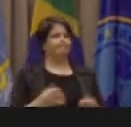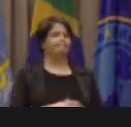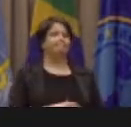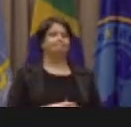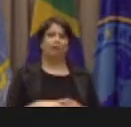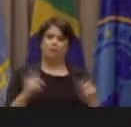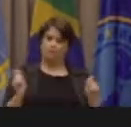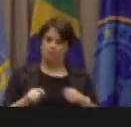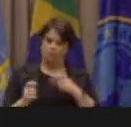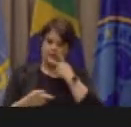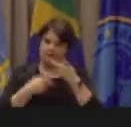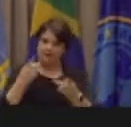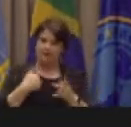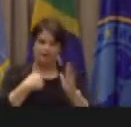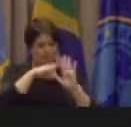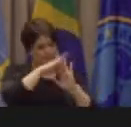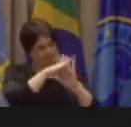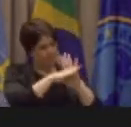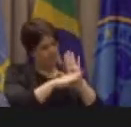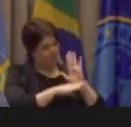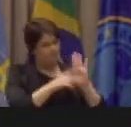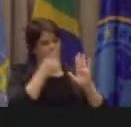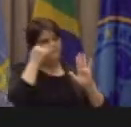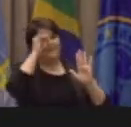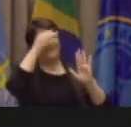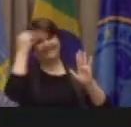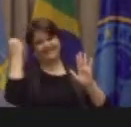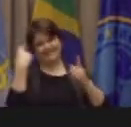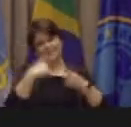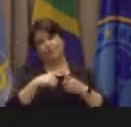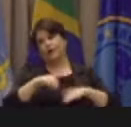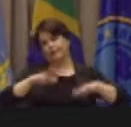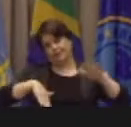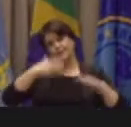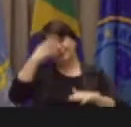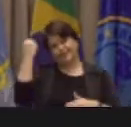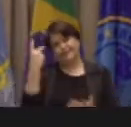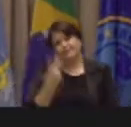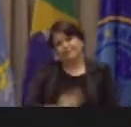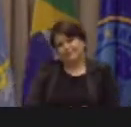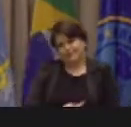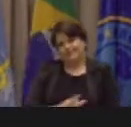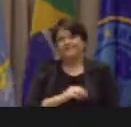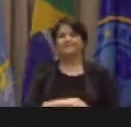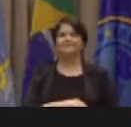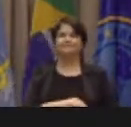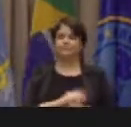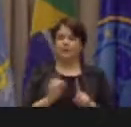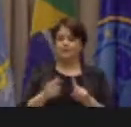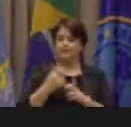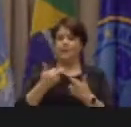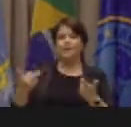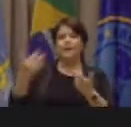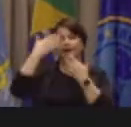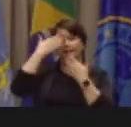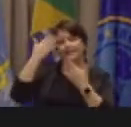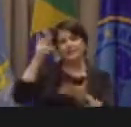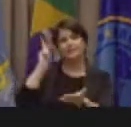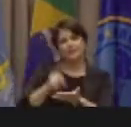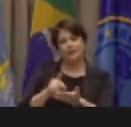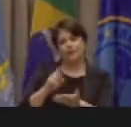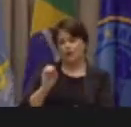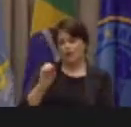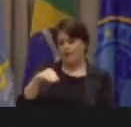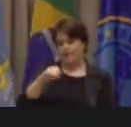that I'm thanking. Please allow me, I made a little list because I sometimes end up forgetting. So in the first moment, I really want to